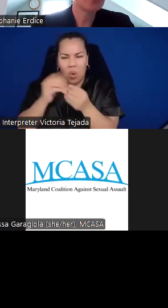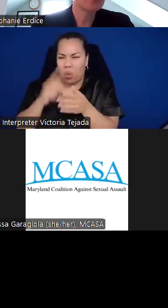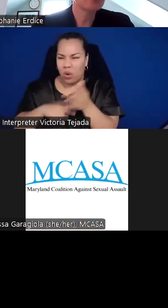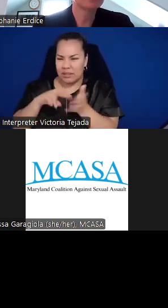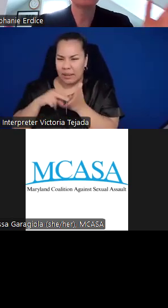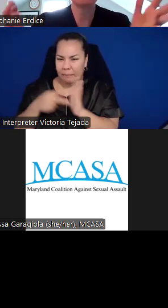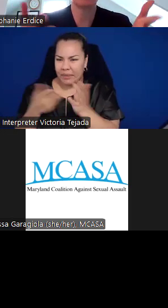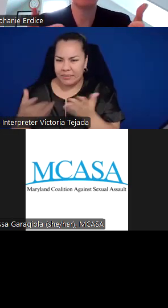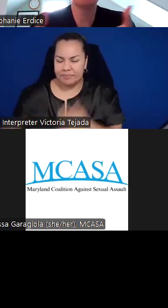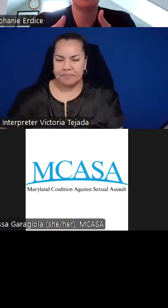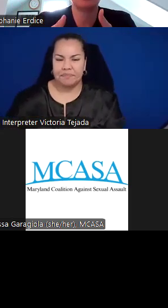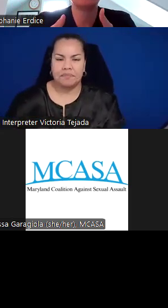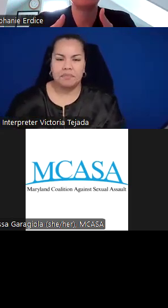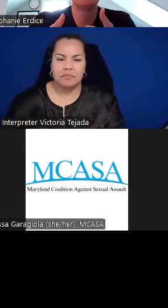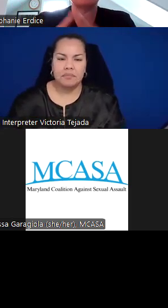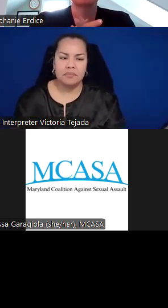So